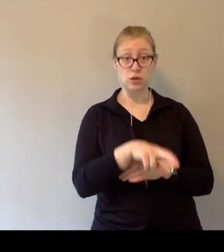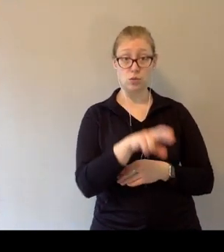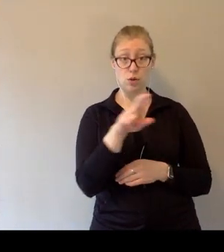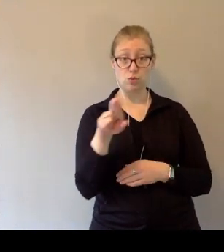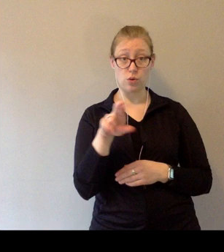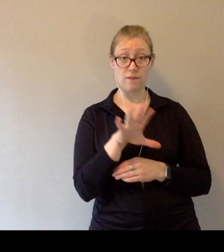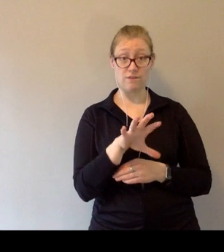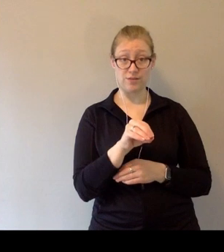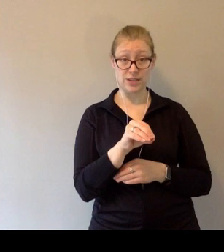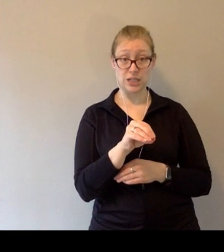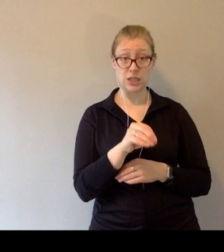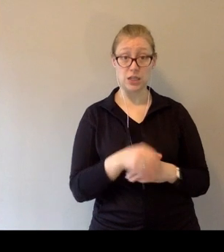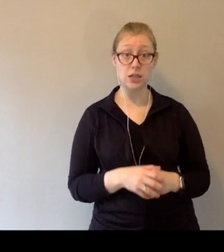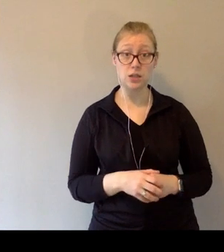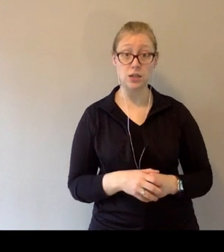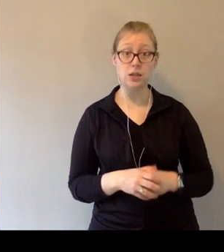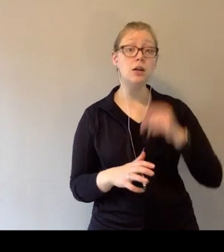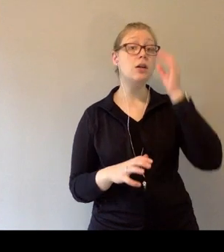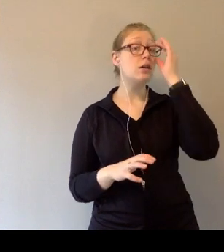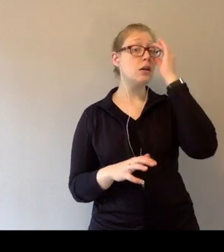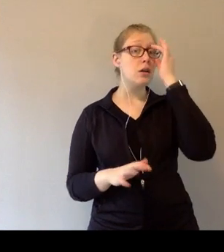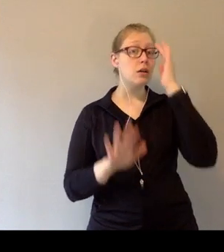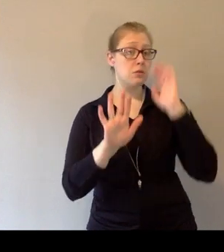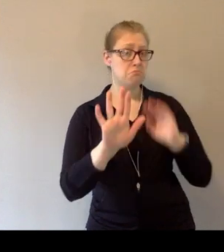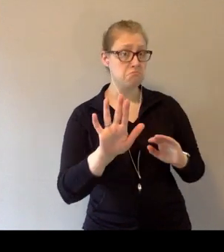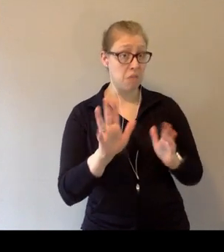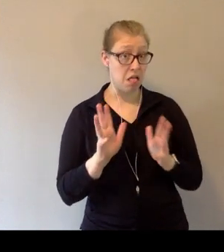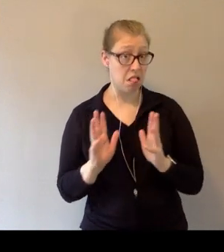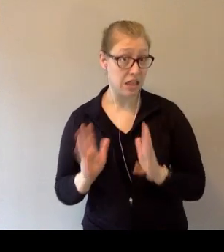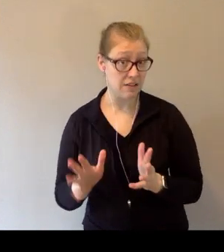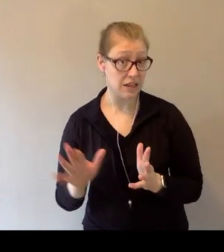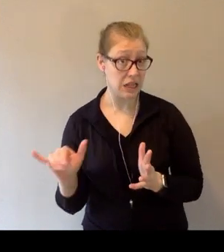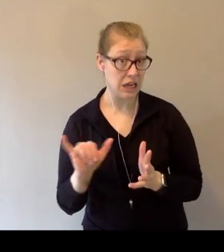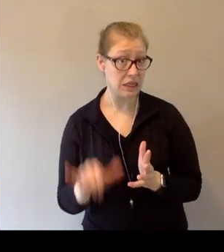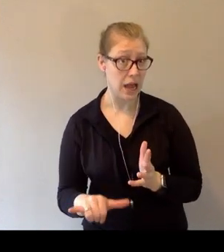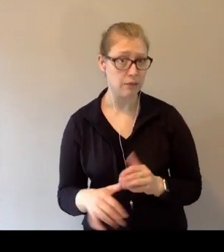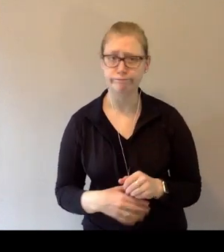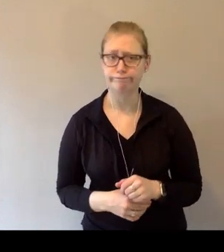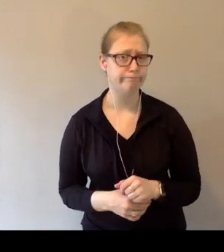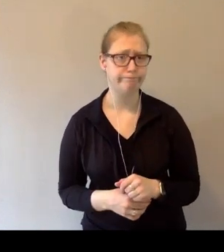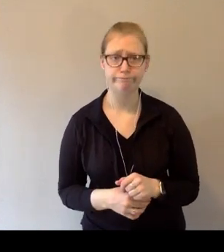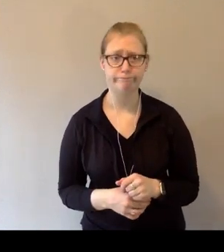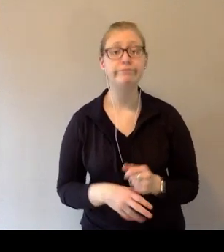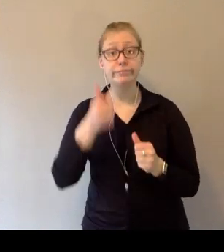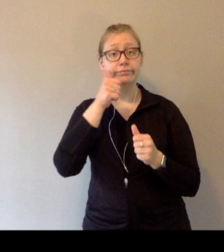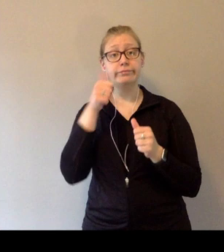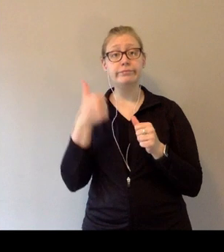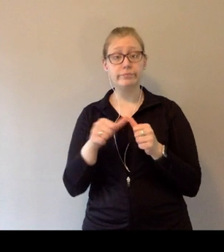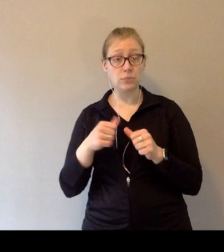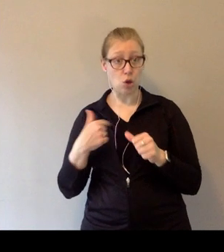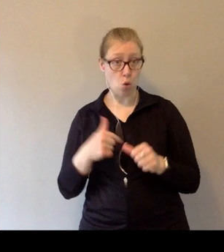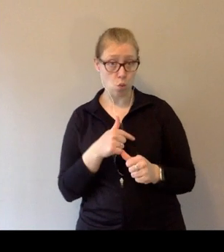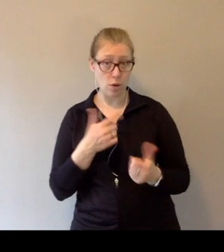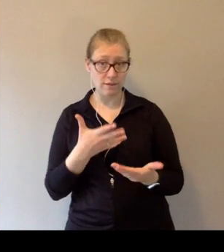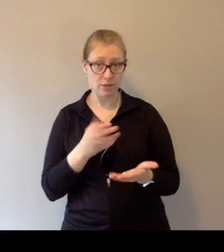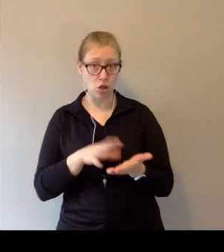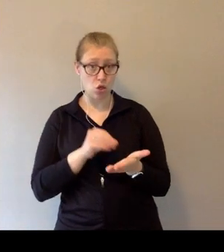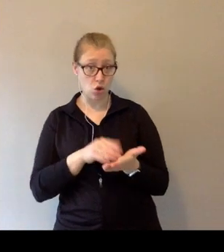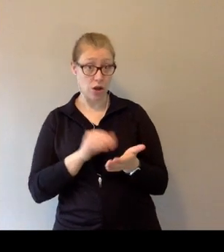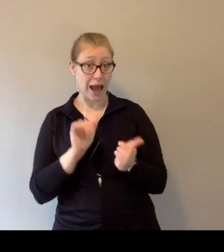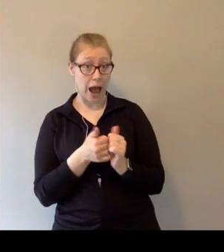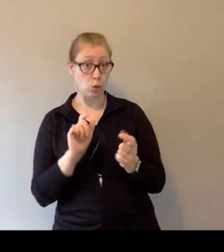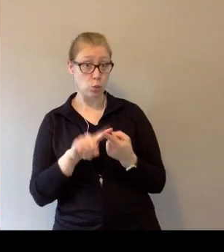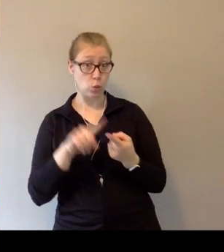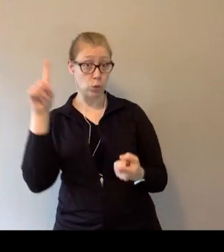50. Now, we're not going to leave it as the square root of 50 because remember we learned how to reduce these radicals like